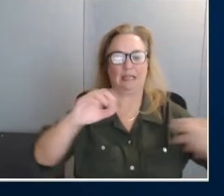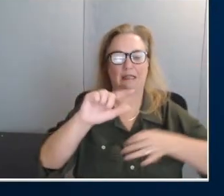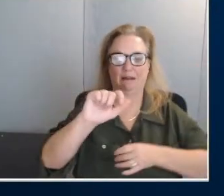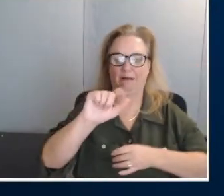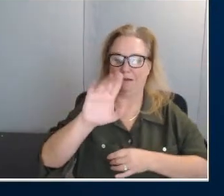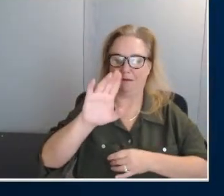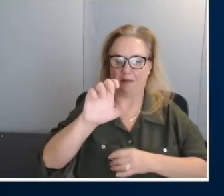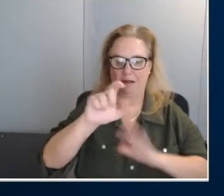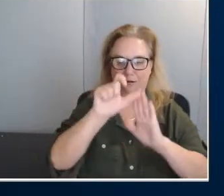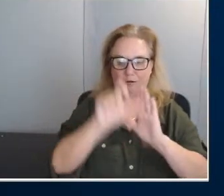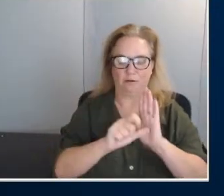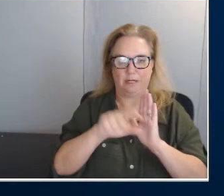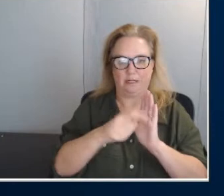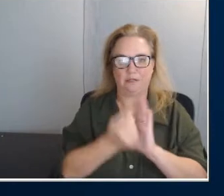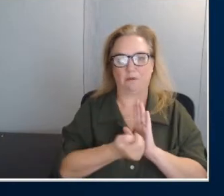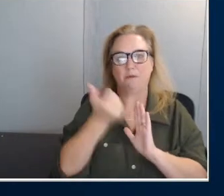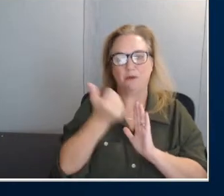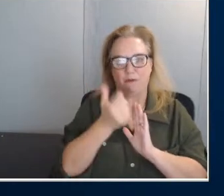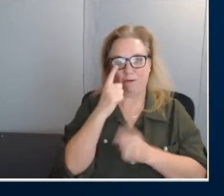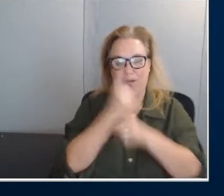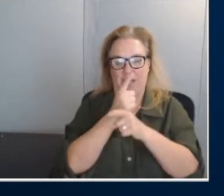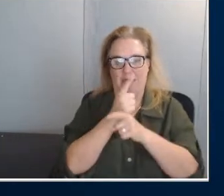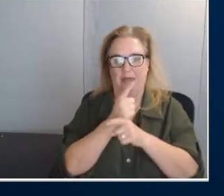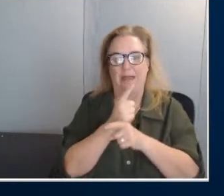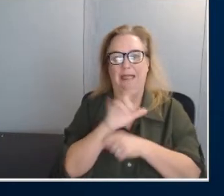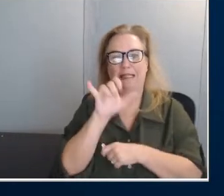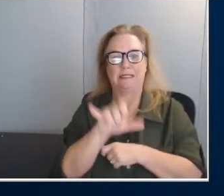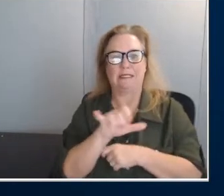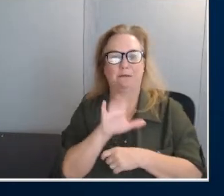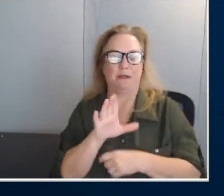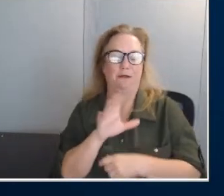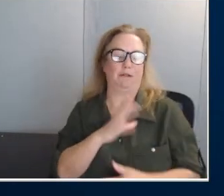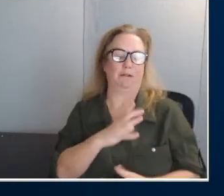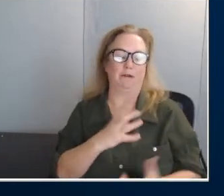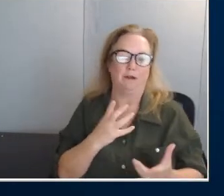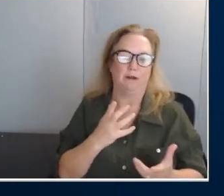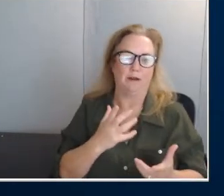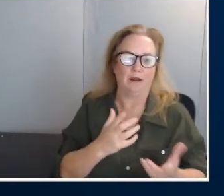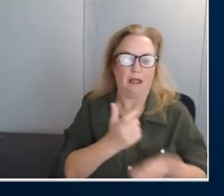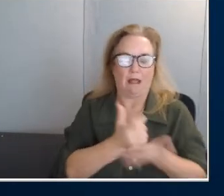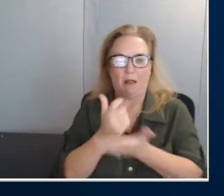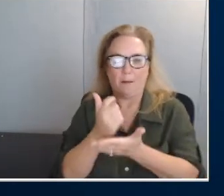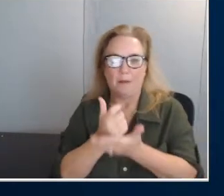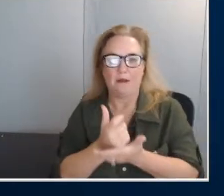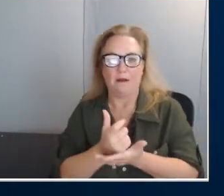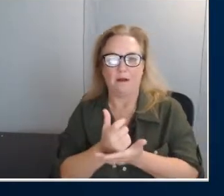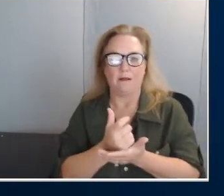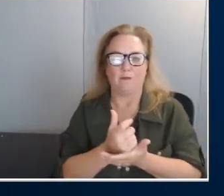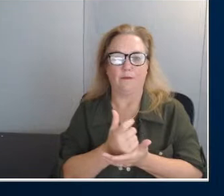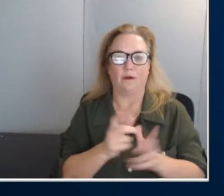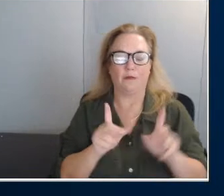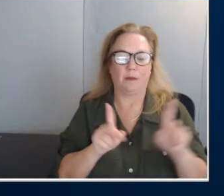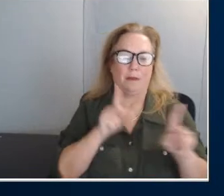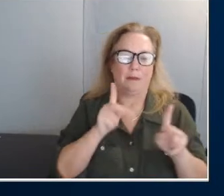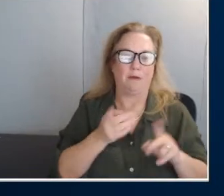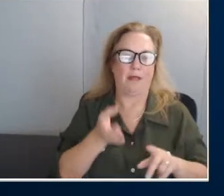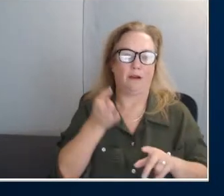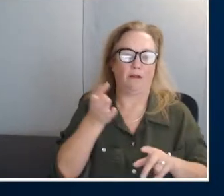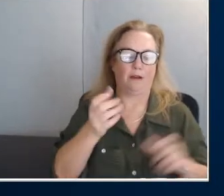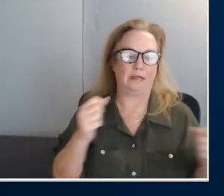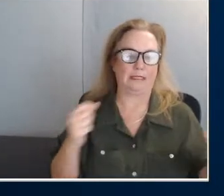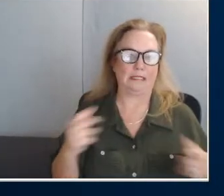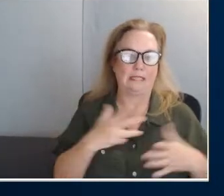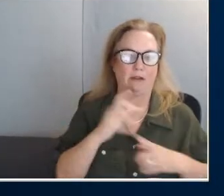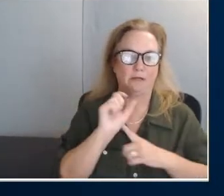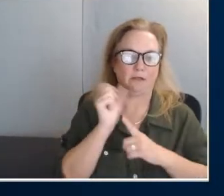out. Right. So this is where bedside manner comes into play for the mere mortals that are there in a scary situation.